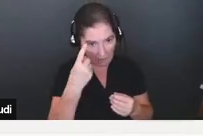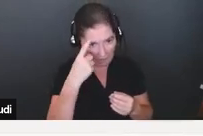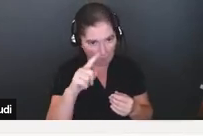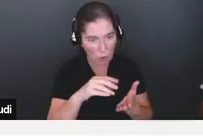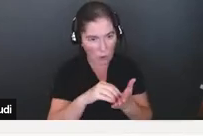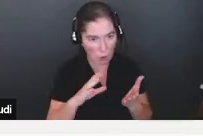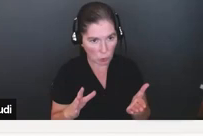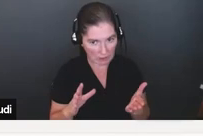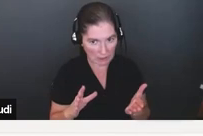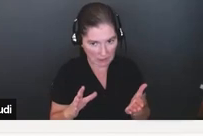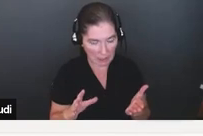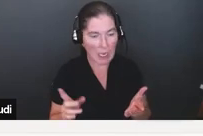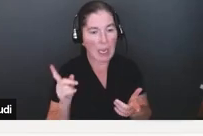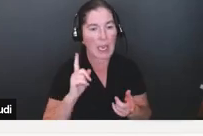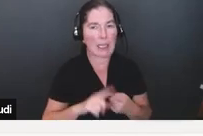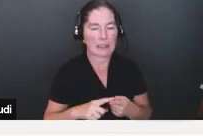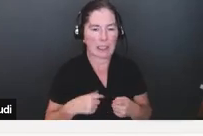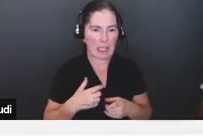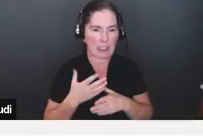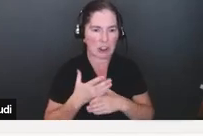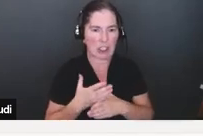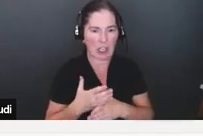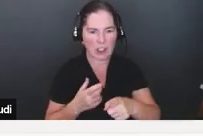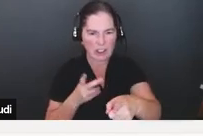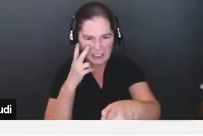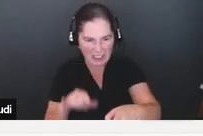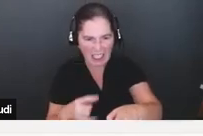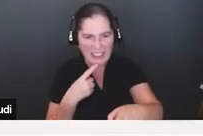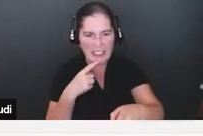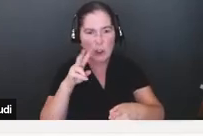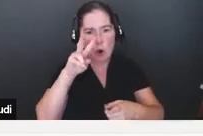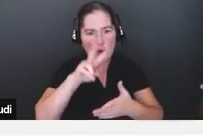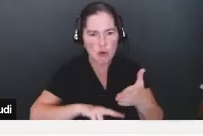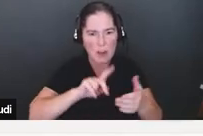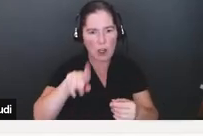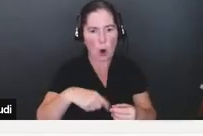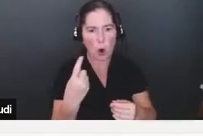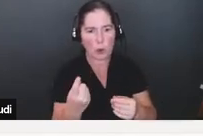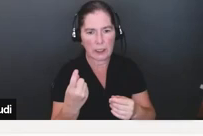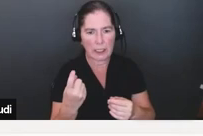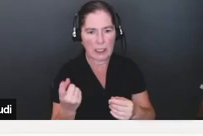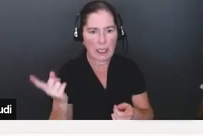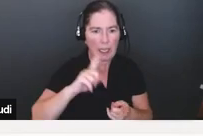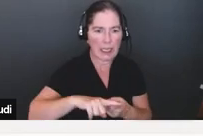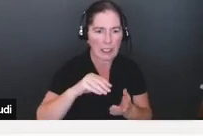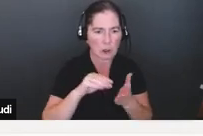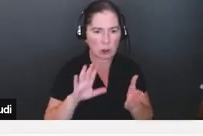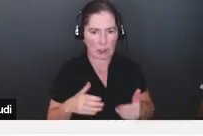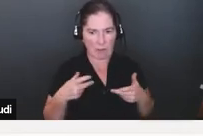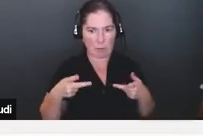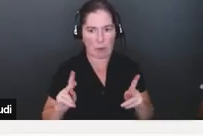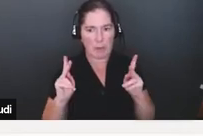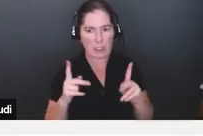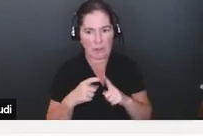out individually. There's the message. Read only until the students get permissions from the